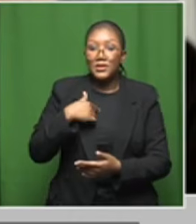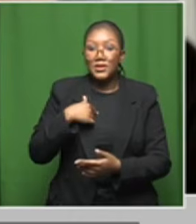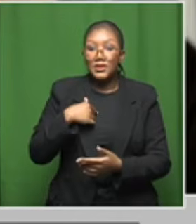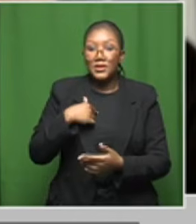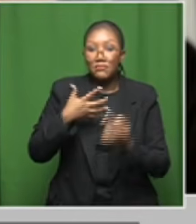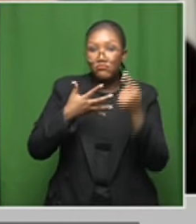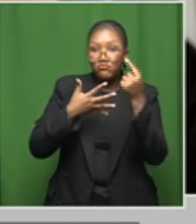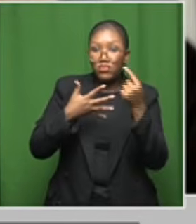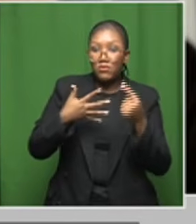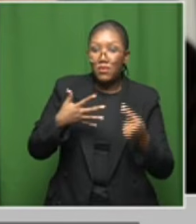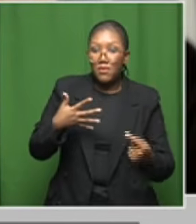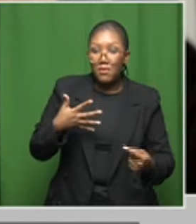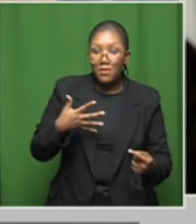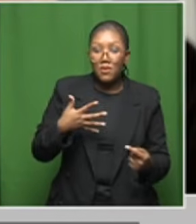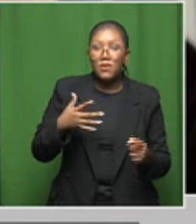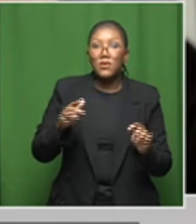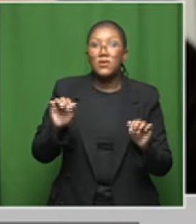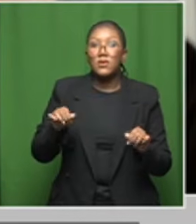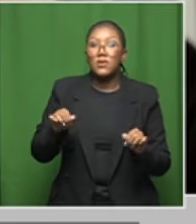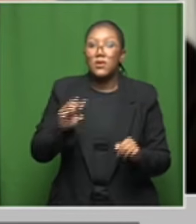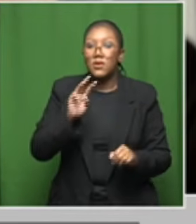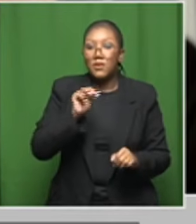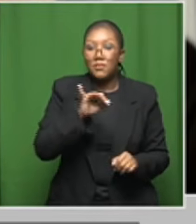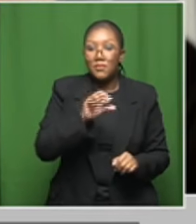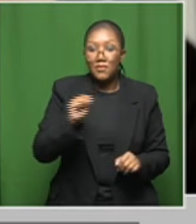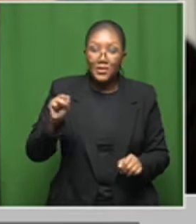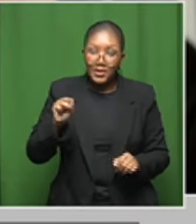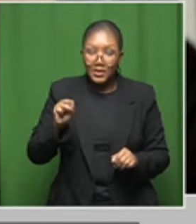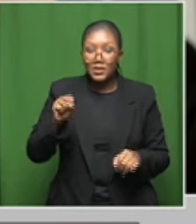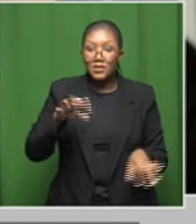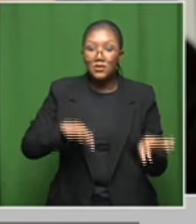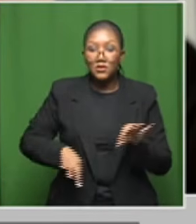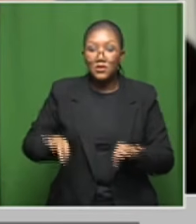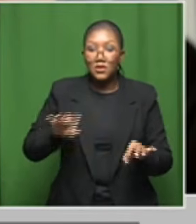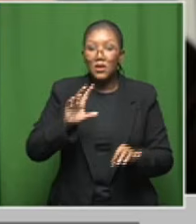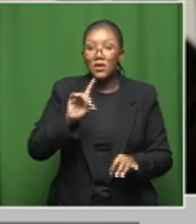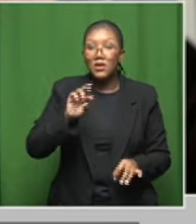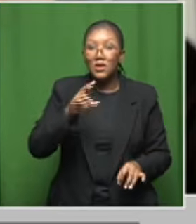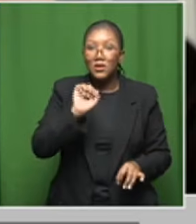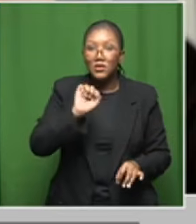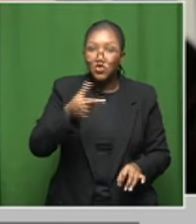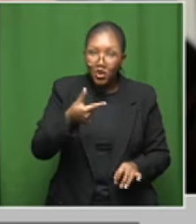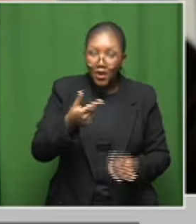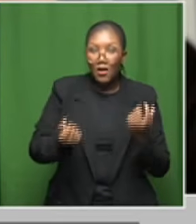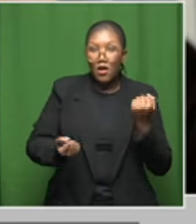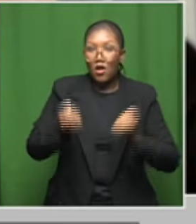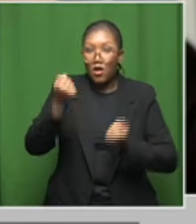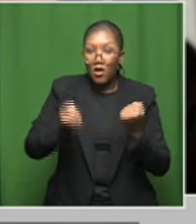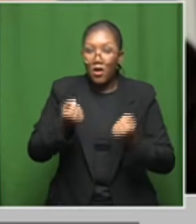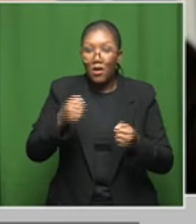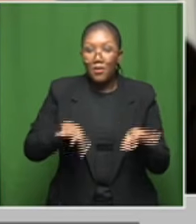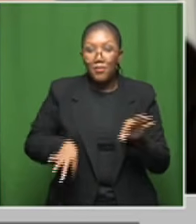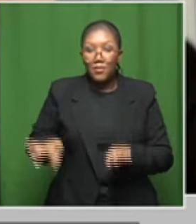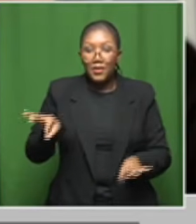is a Miss Draadkar pageant.